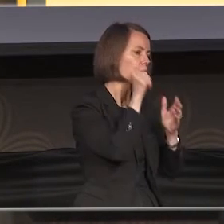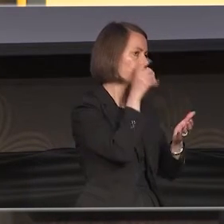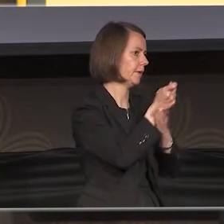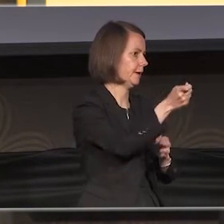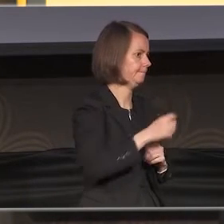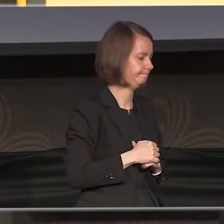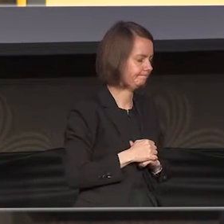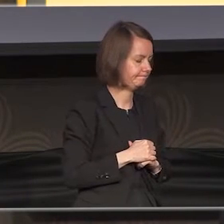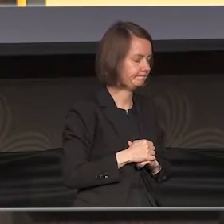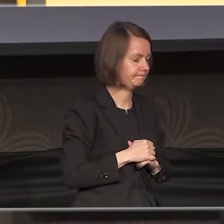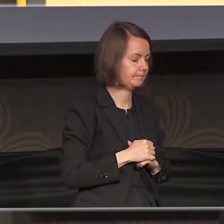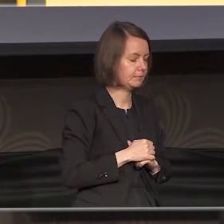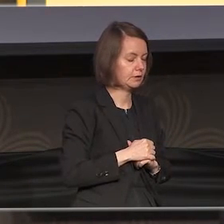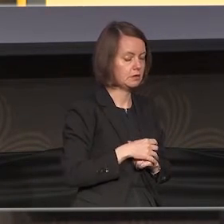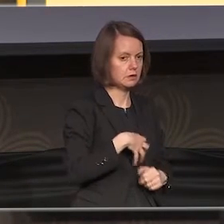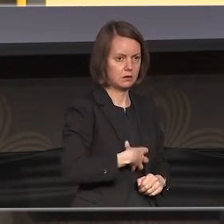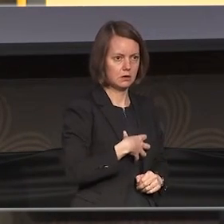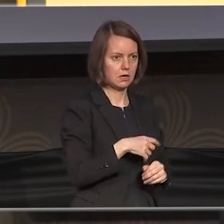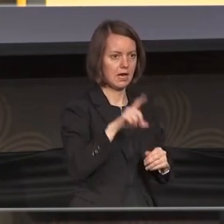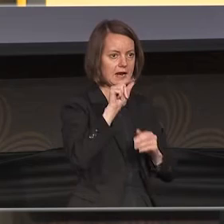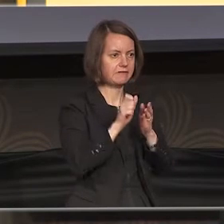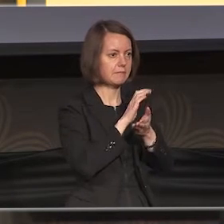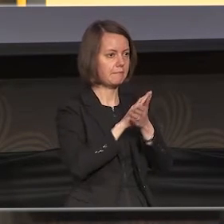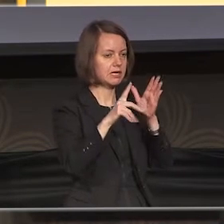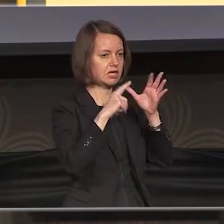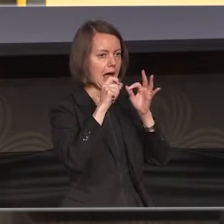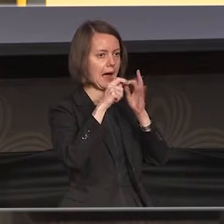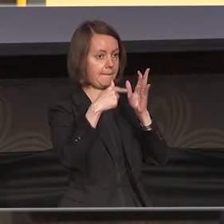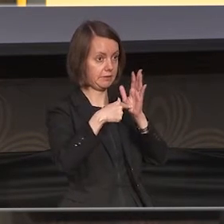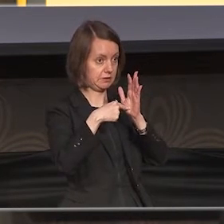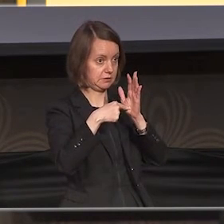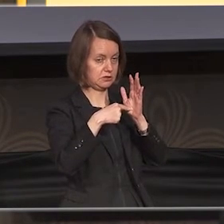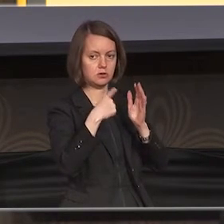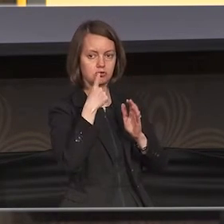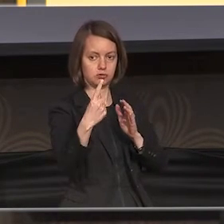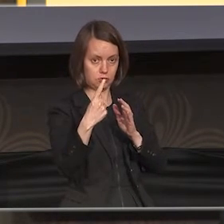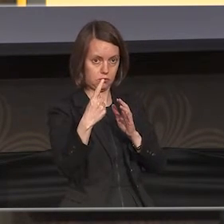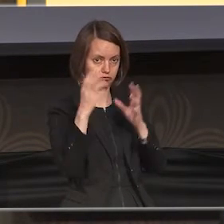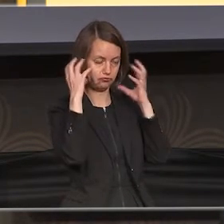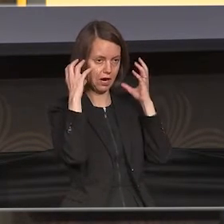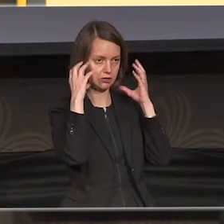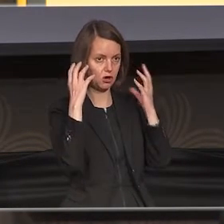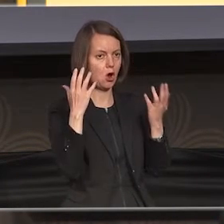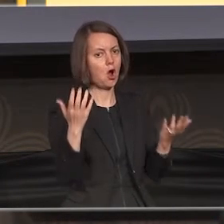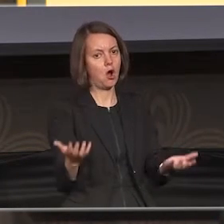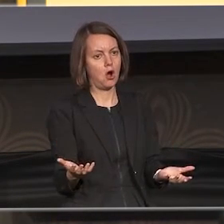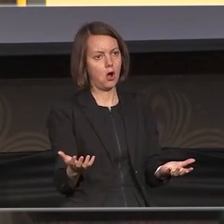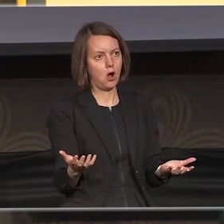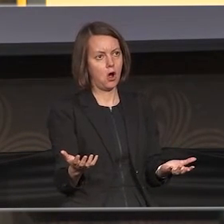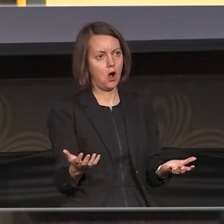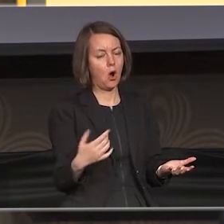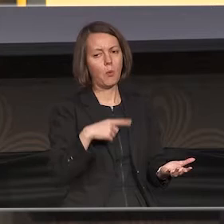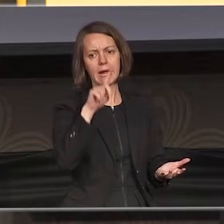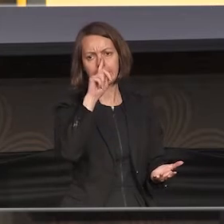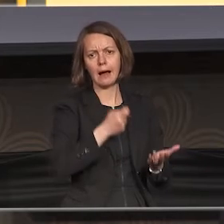On the 11th of March of this year, the then Prime Minister Tony Abbott told ABC Radio, "What we can't do is